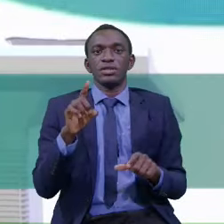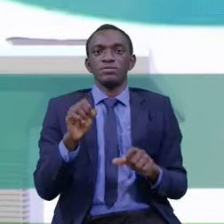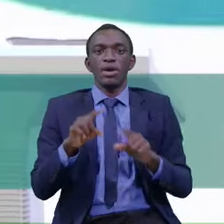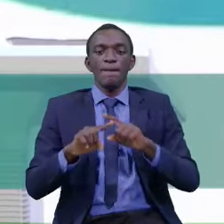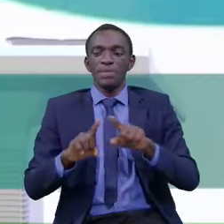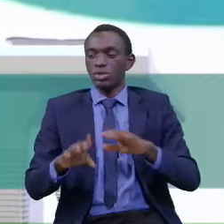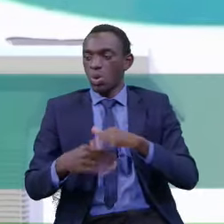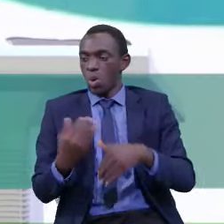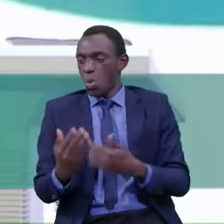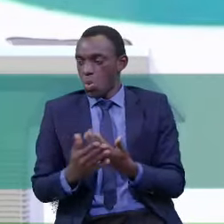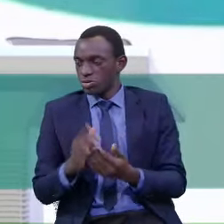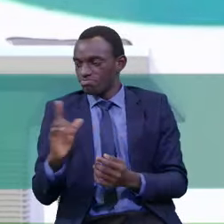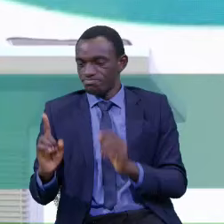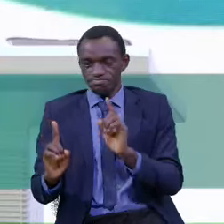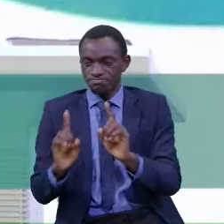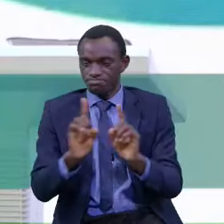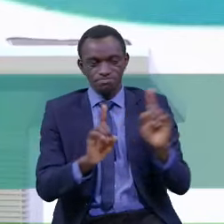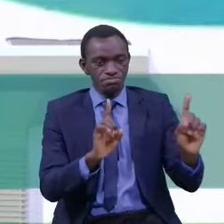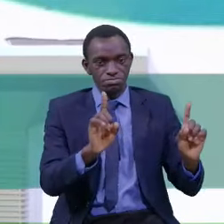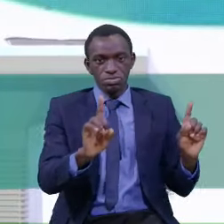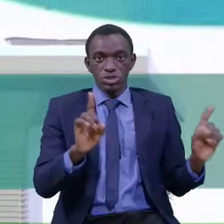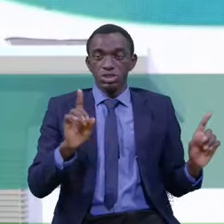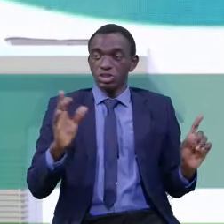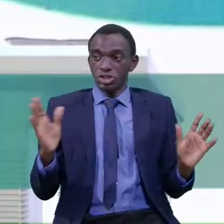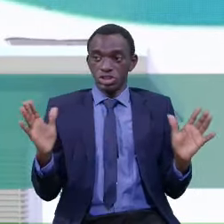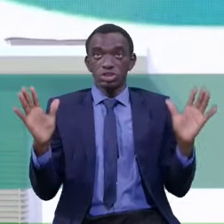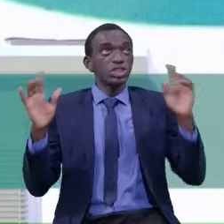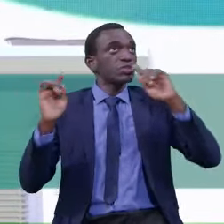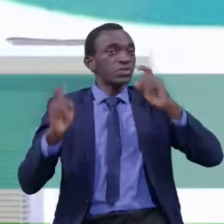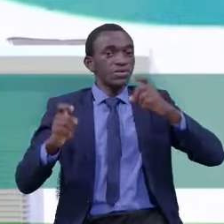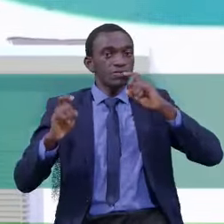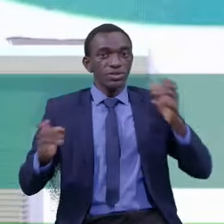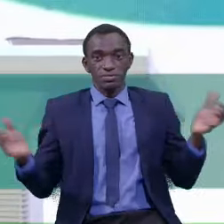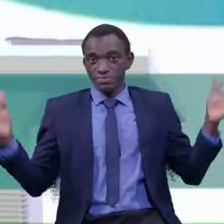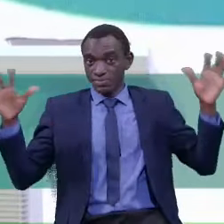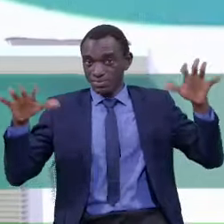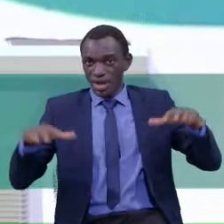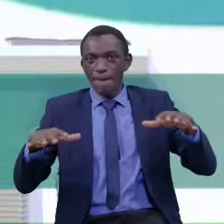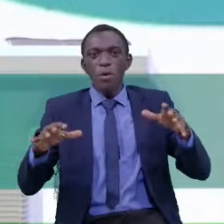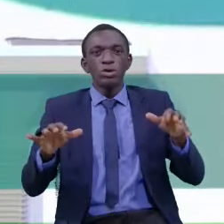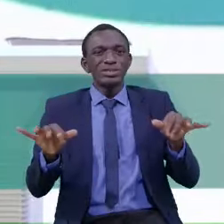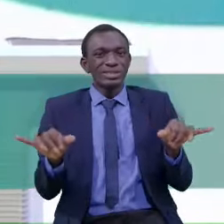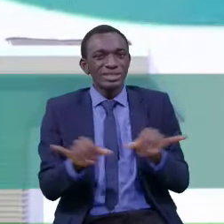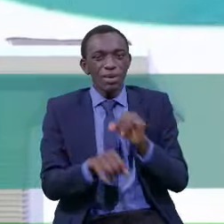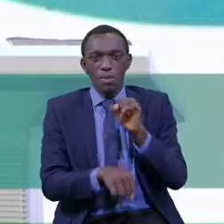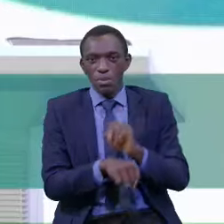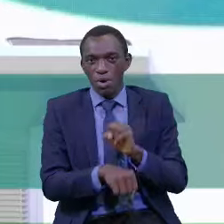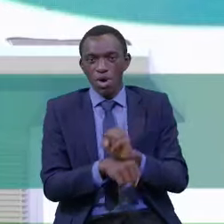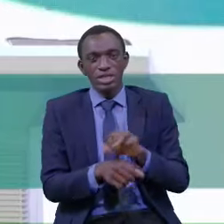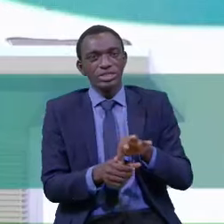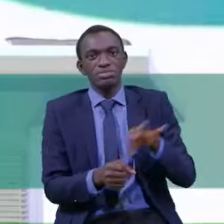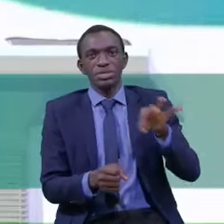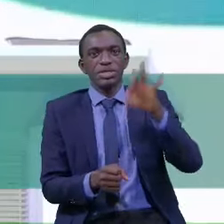these worketh that one and selfsame Spirit, dividing to every